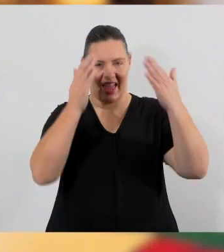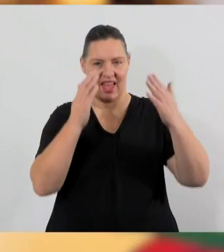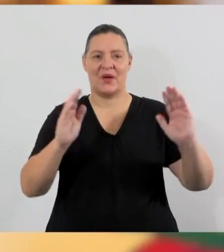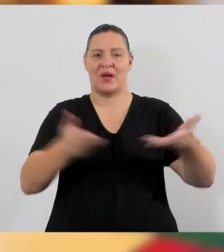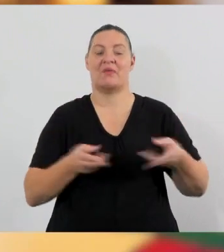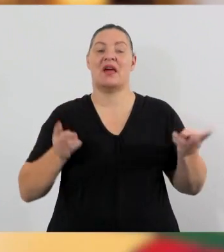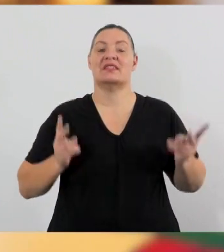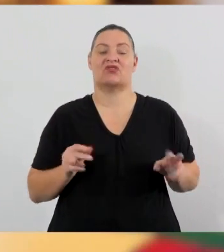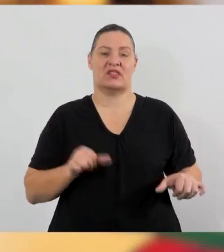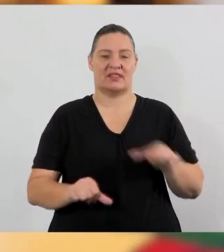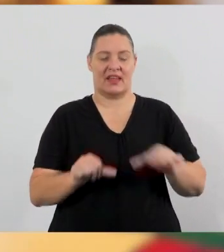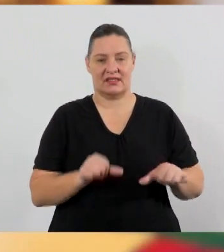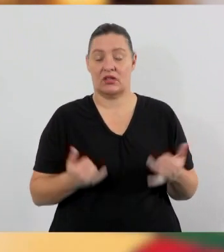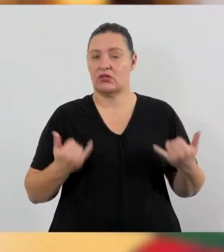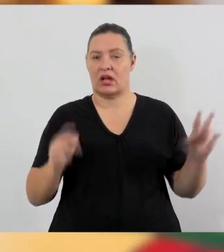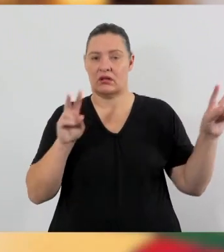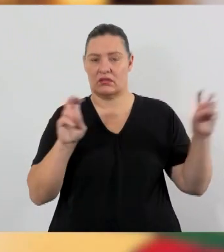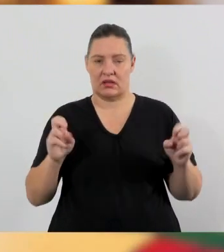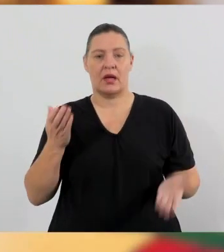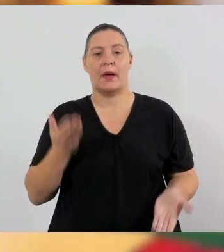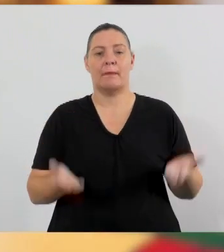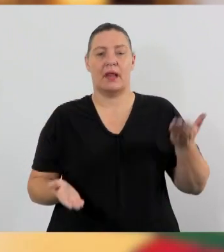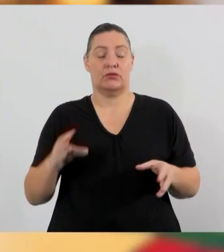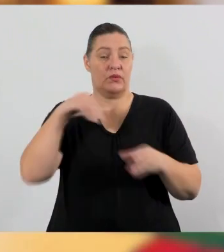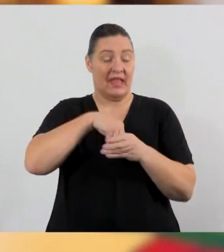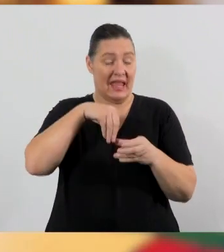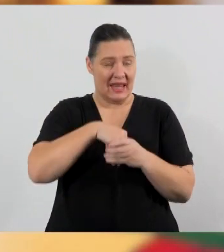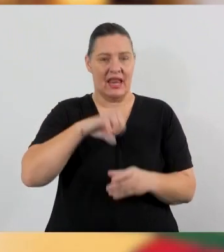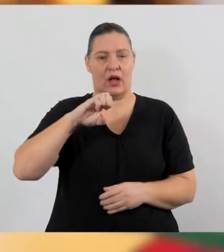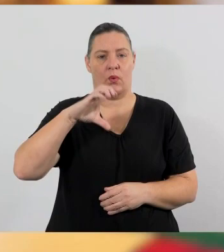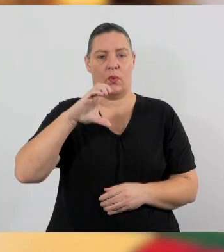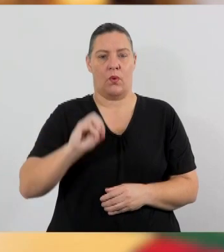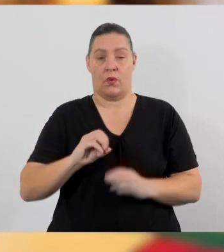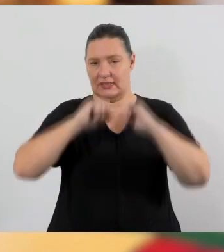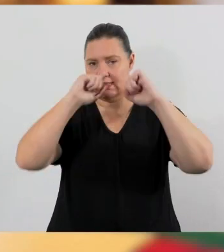Hello and welcome to Natural Sciences. Today's topic is balance in the ecosystem.